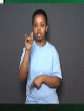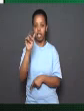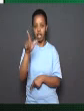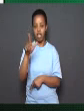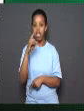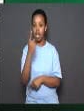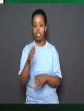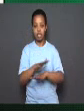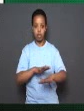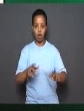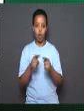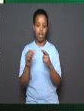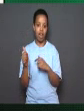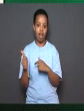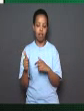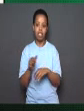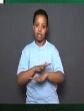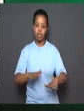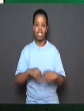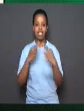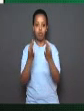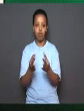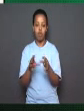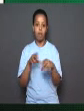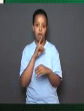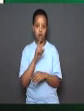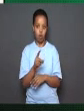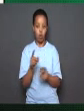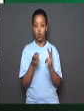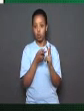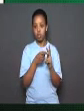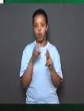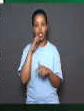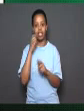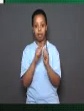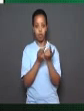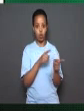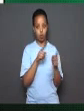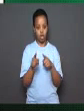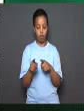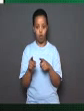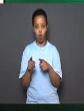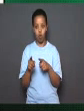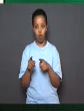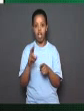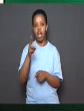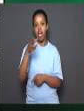substrate to another. The third group of enzymes is